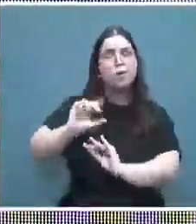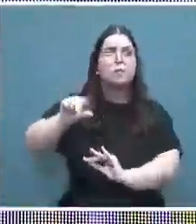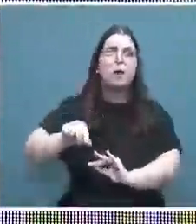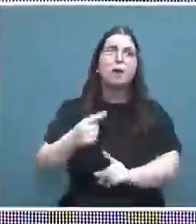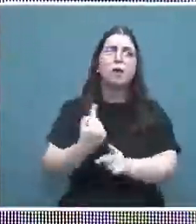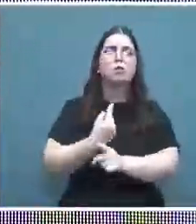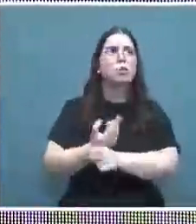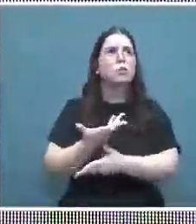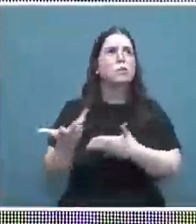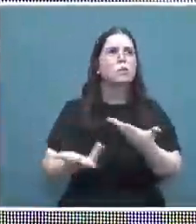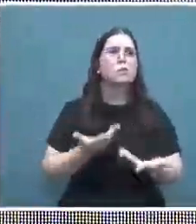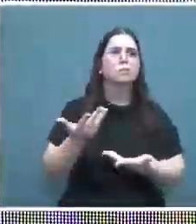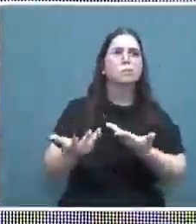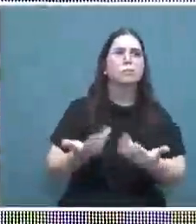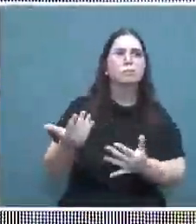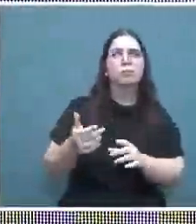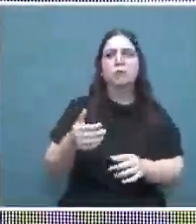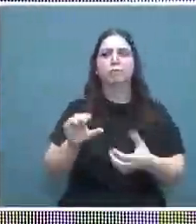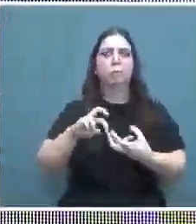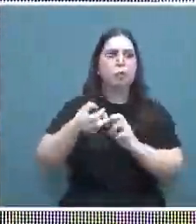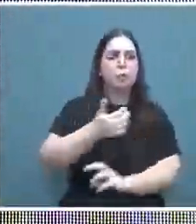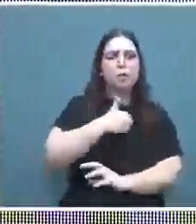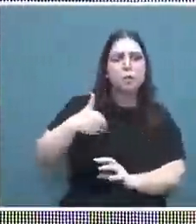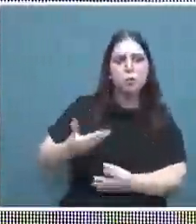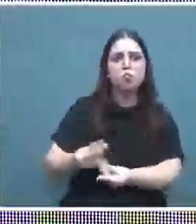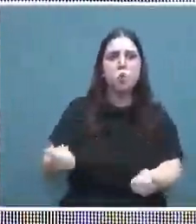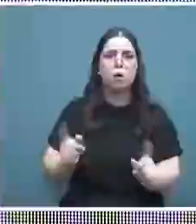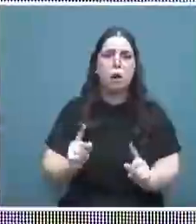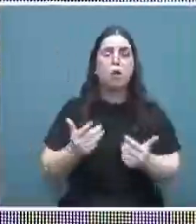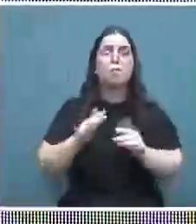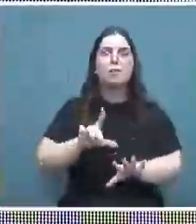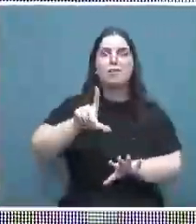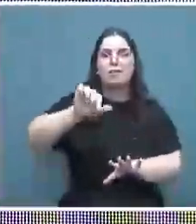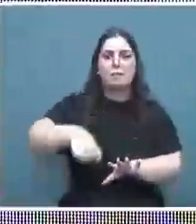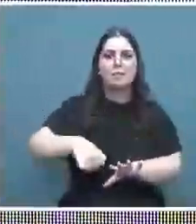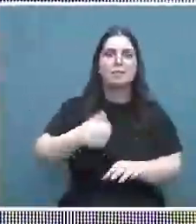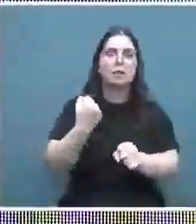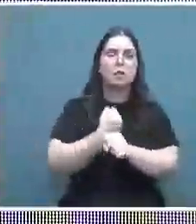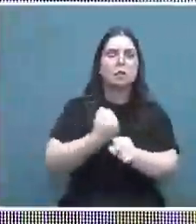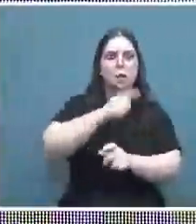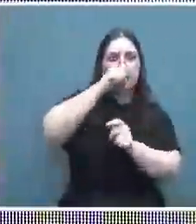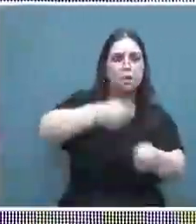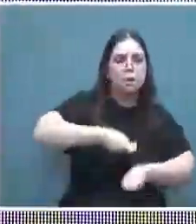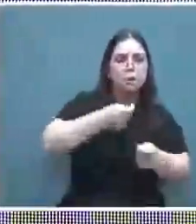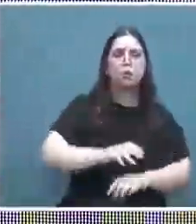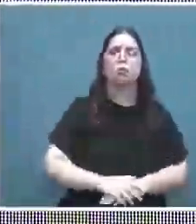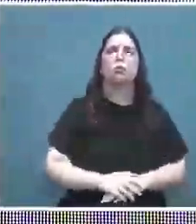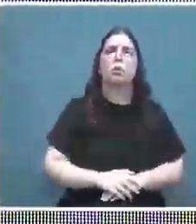the healthcare issues. But yes, they need to work in agriculture, they need to work in